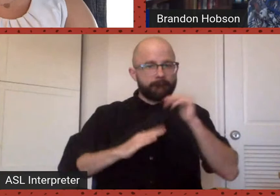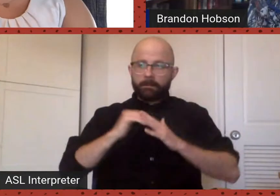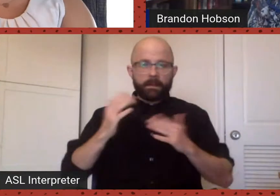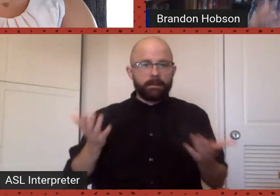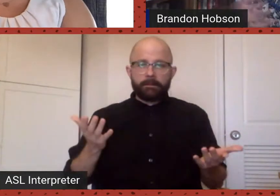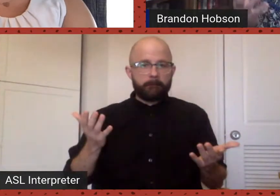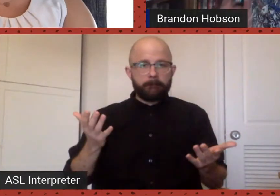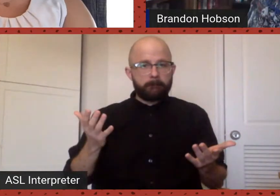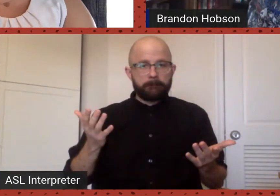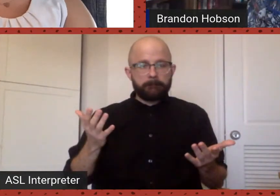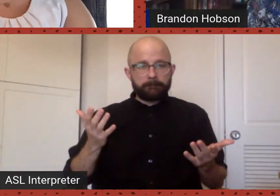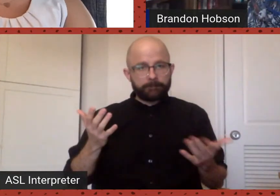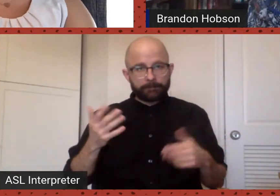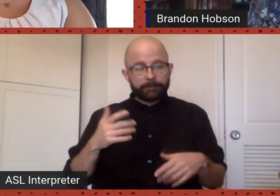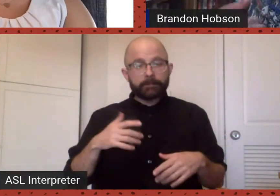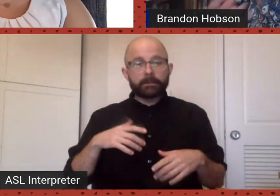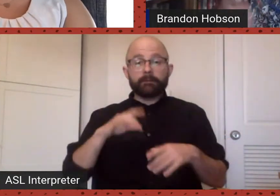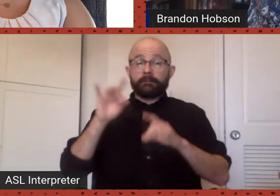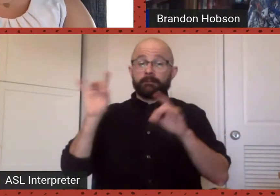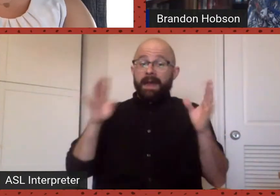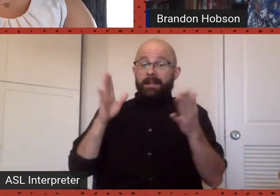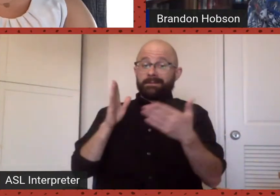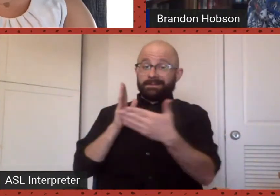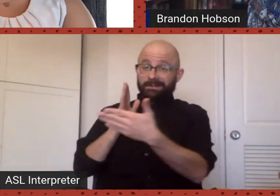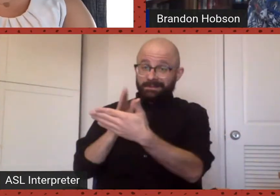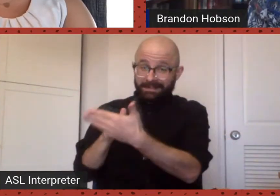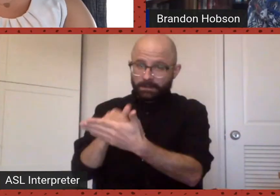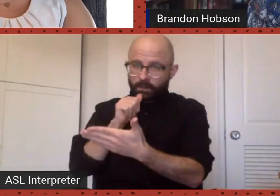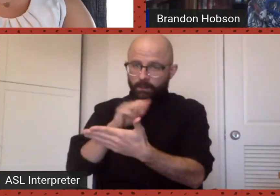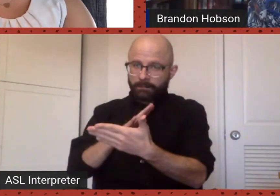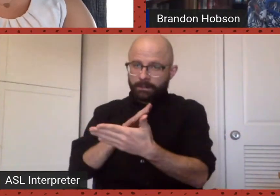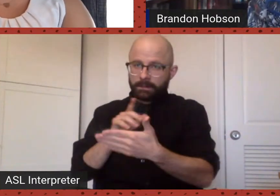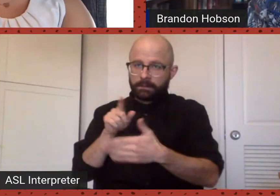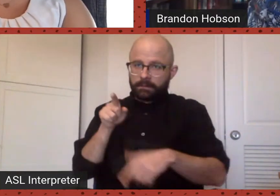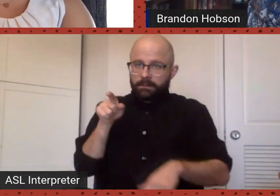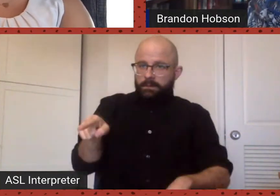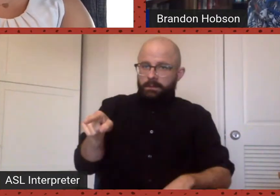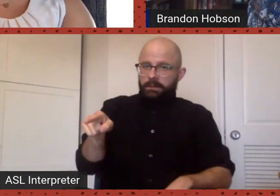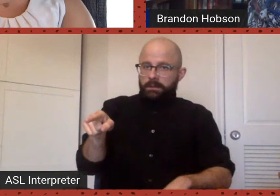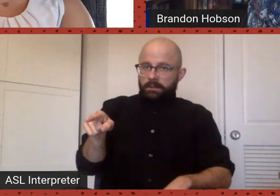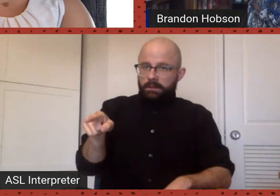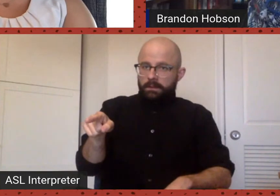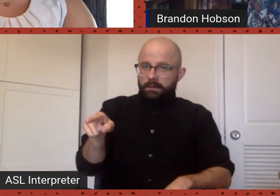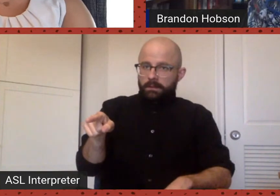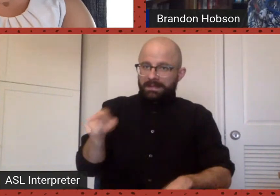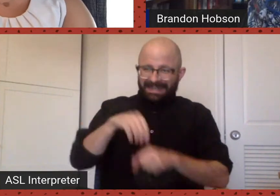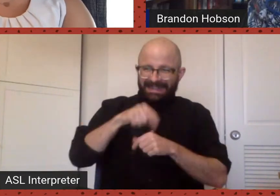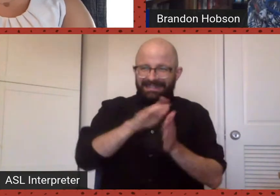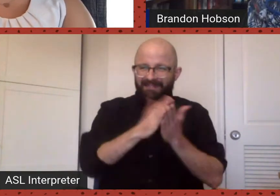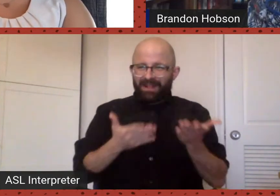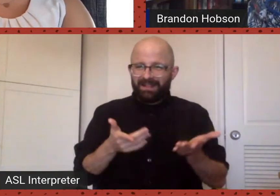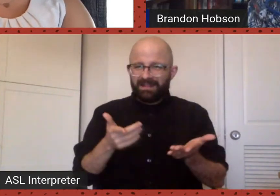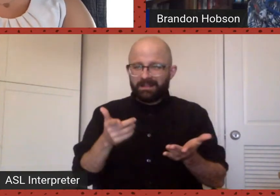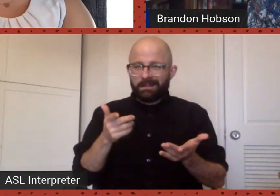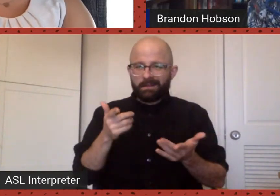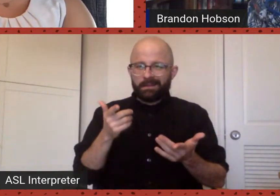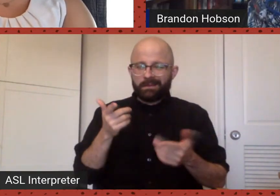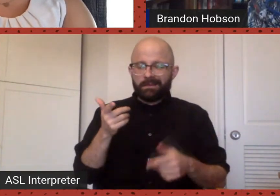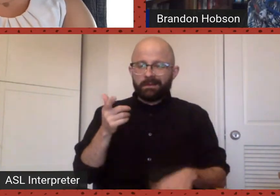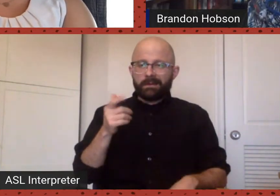there's violence against a woman in this novel, right? That I wanted to